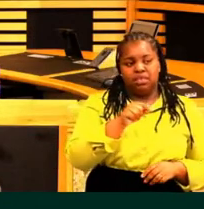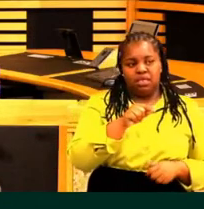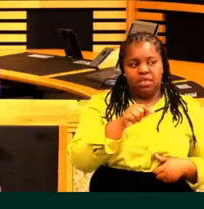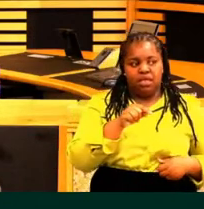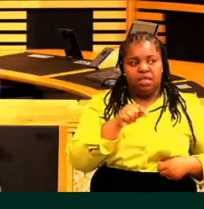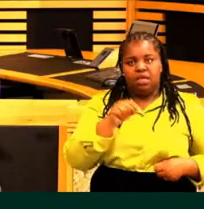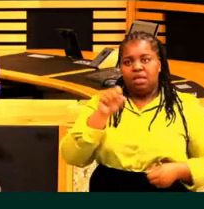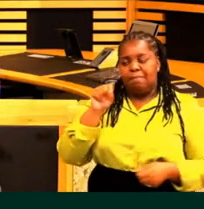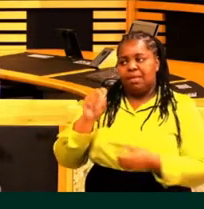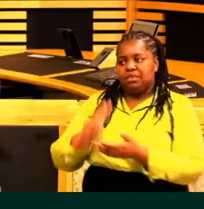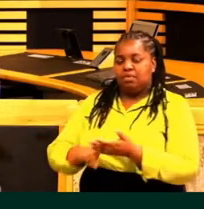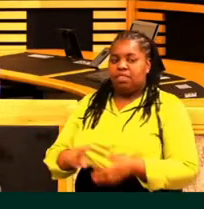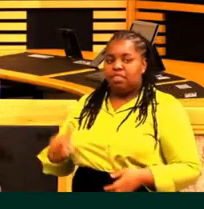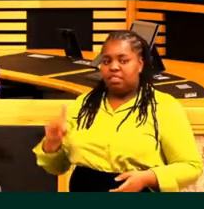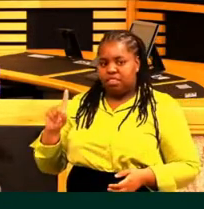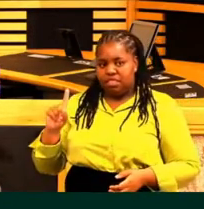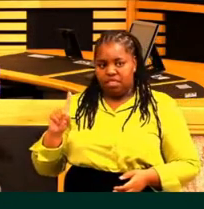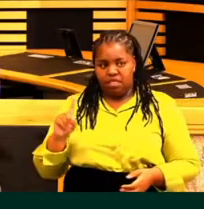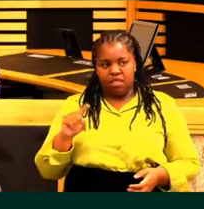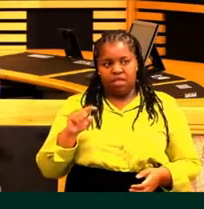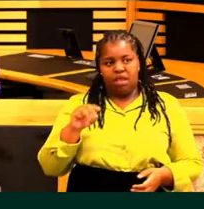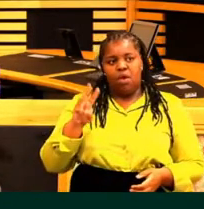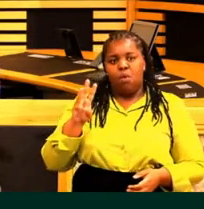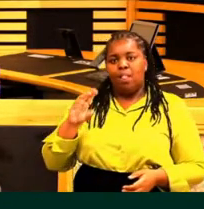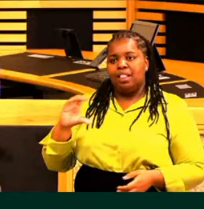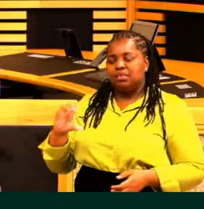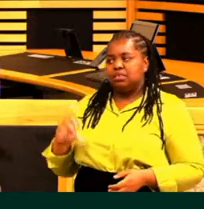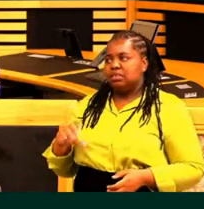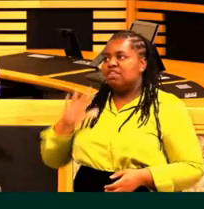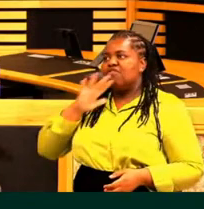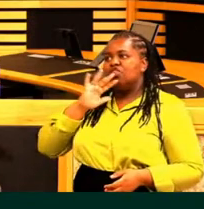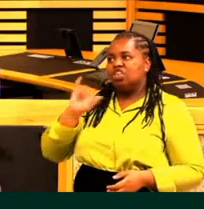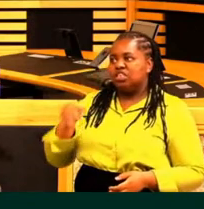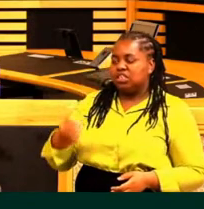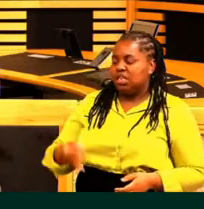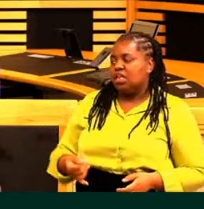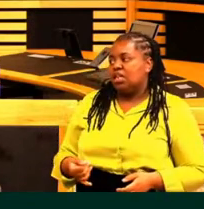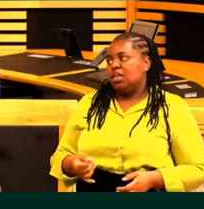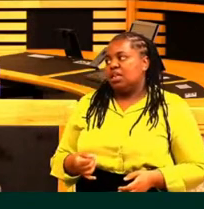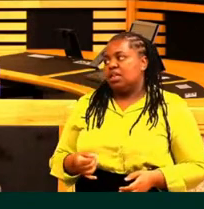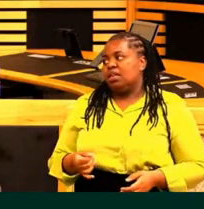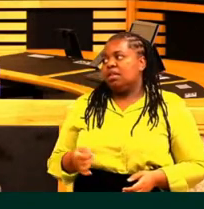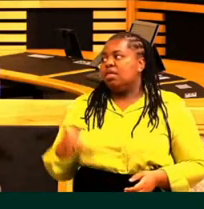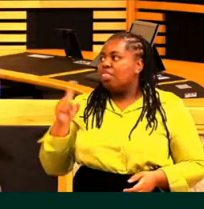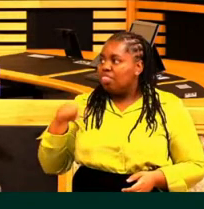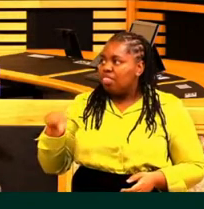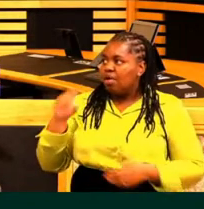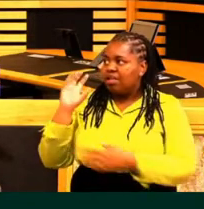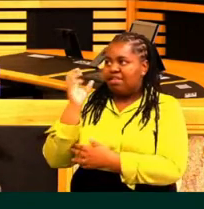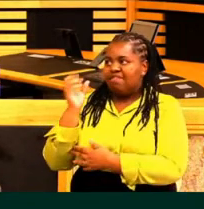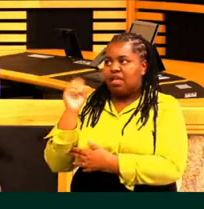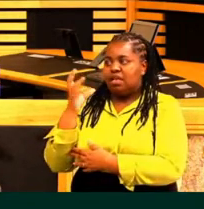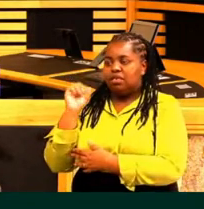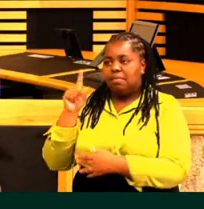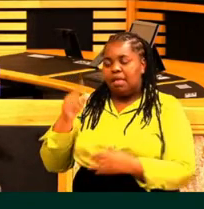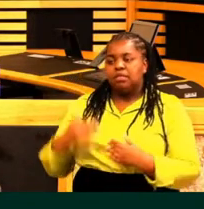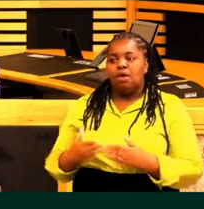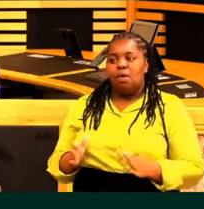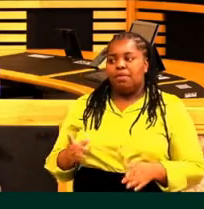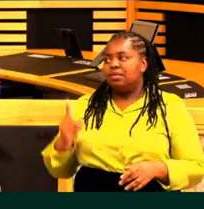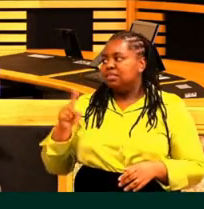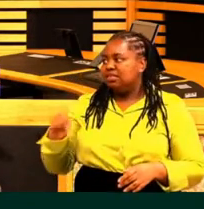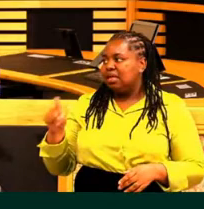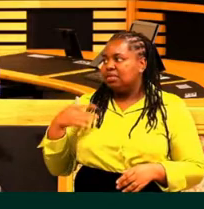Butterworth with Lucy Fort Jackson those factors should be opened as a factory as